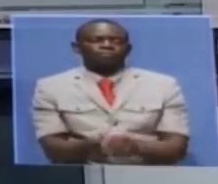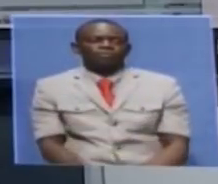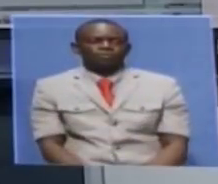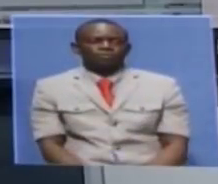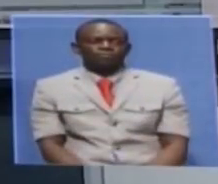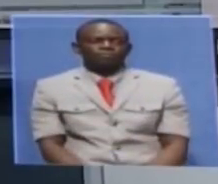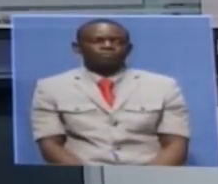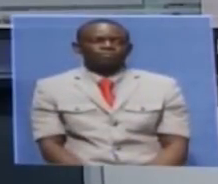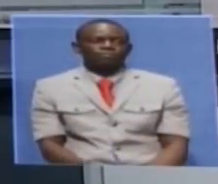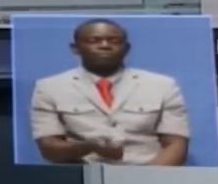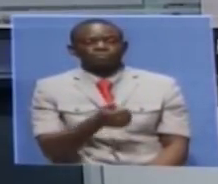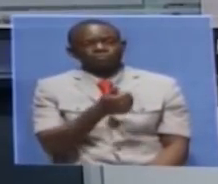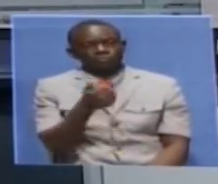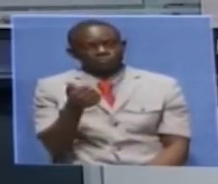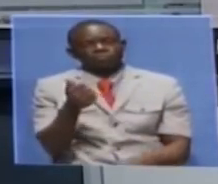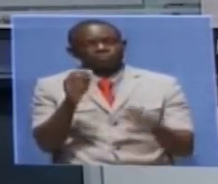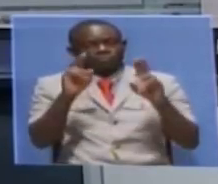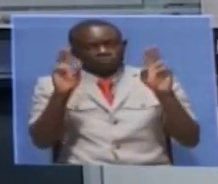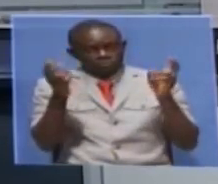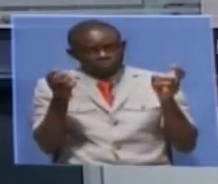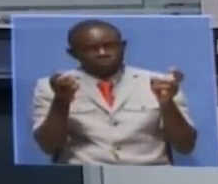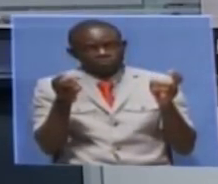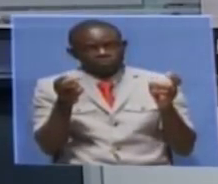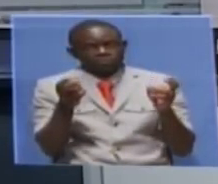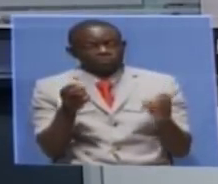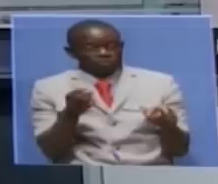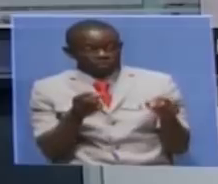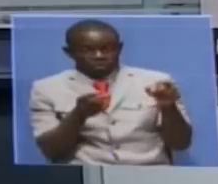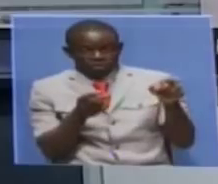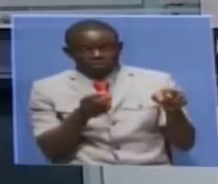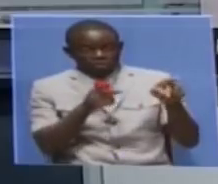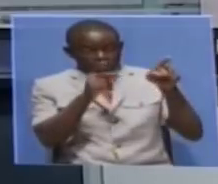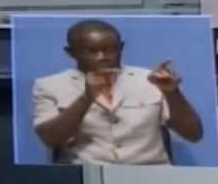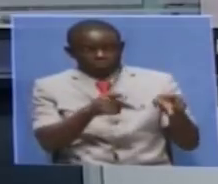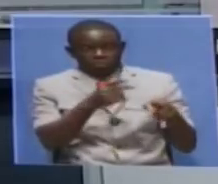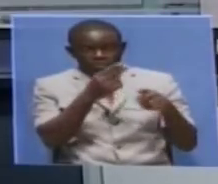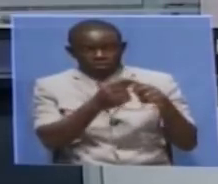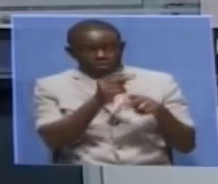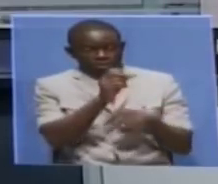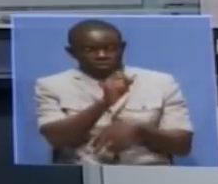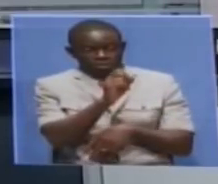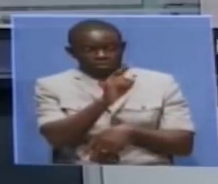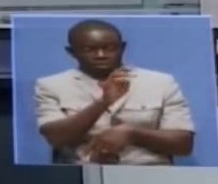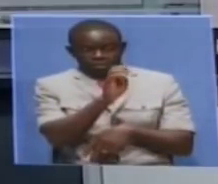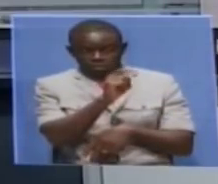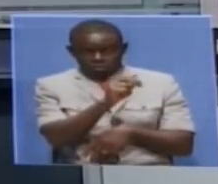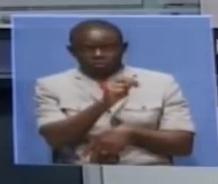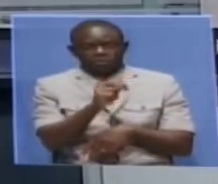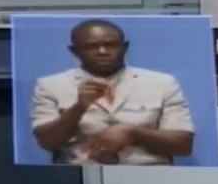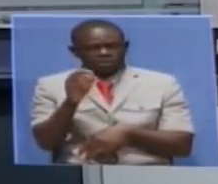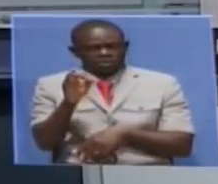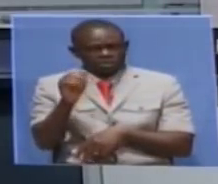And also coming up in the news, the Football Association of Zambia FAZ has officially announced Sven Vandenbroek as new head coach of